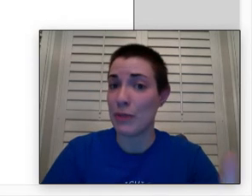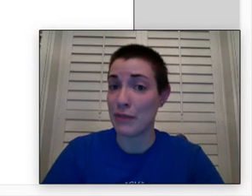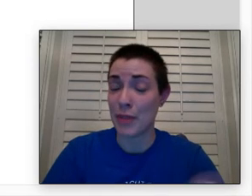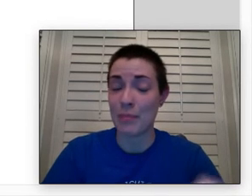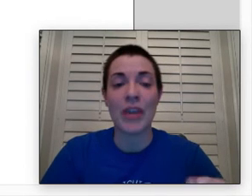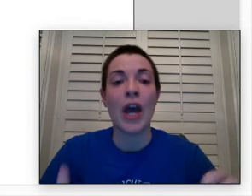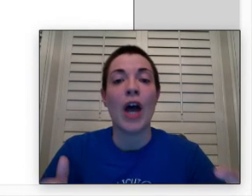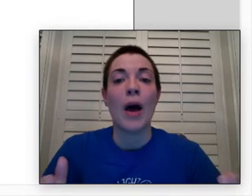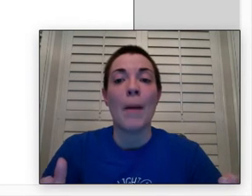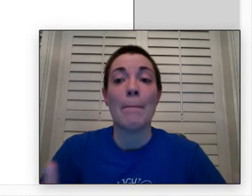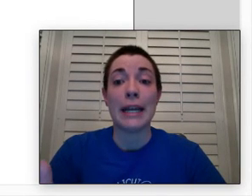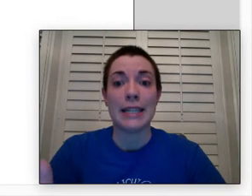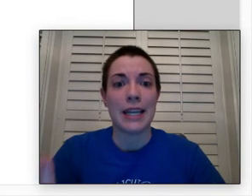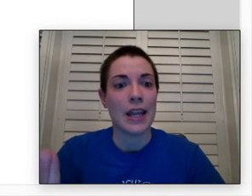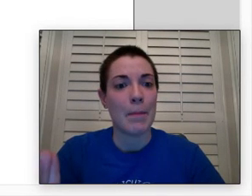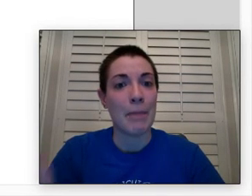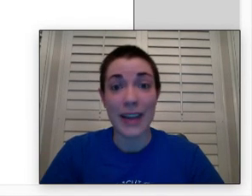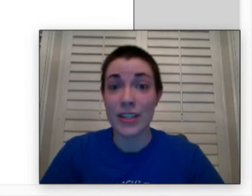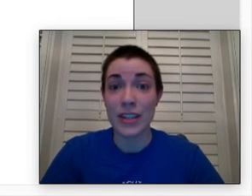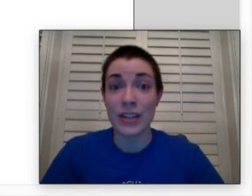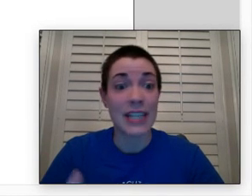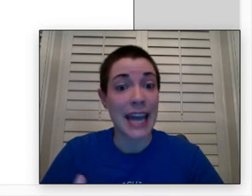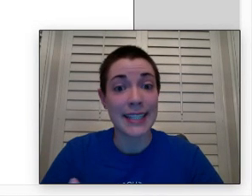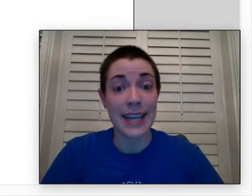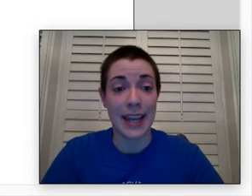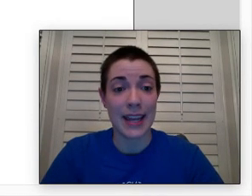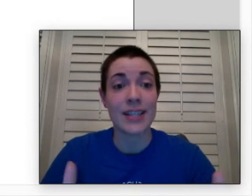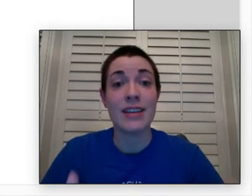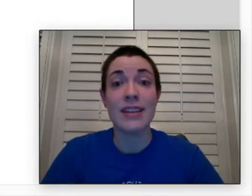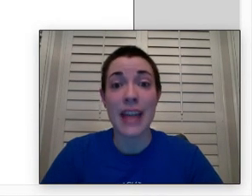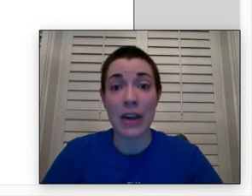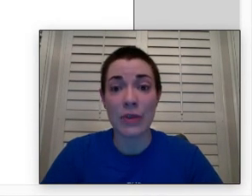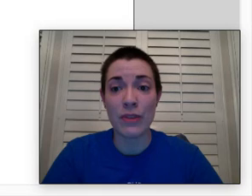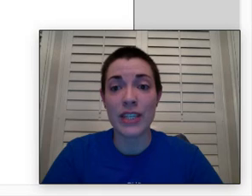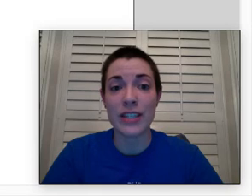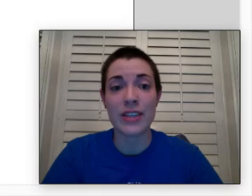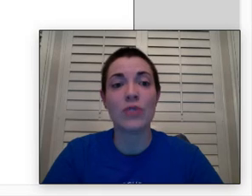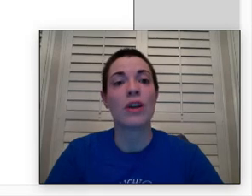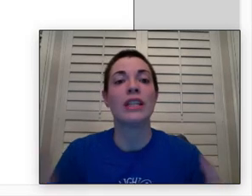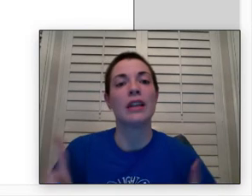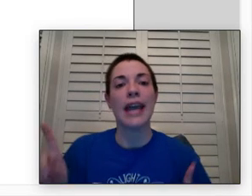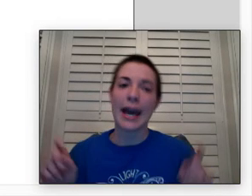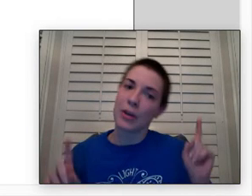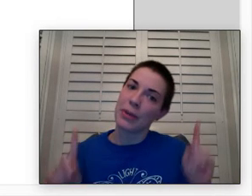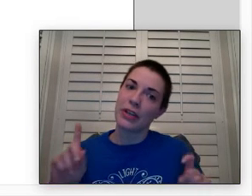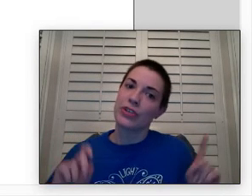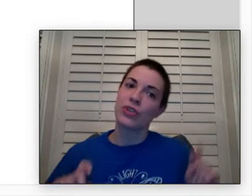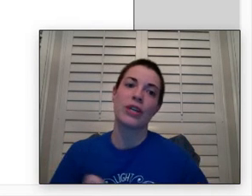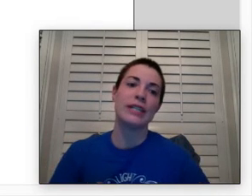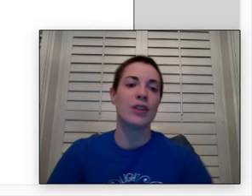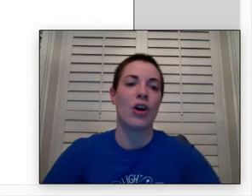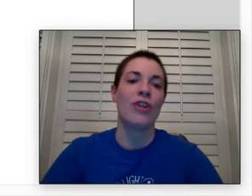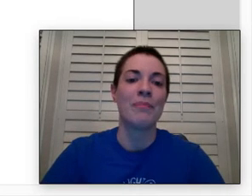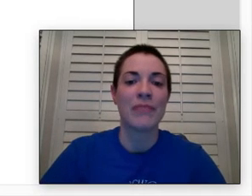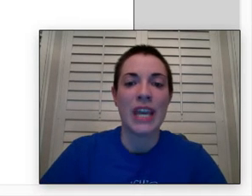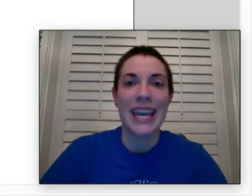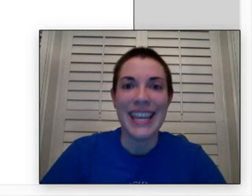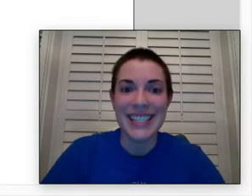be fun. But back to the task at hand. Now that we've listened to our little caterpillar story